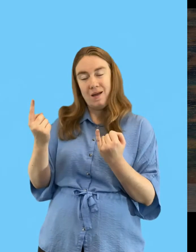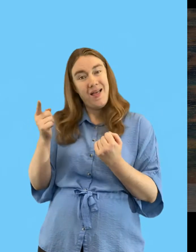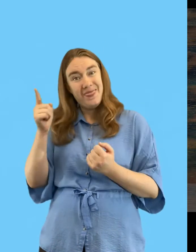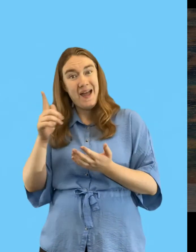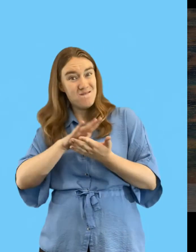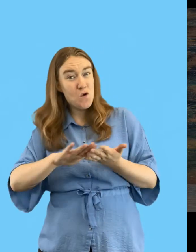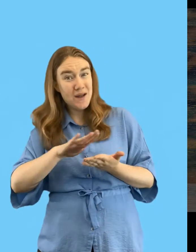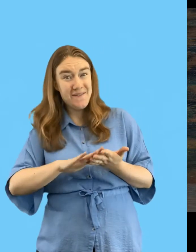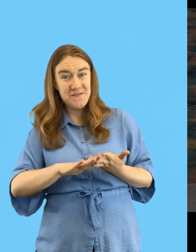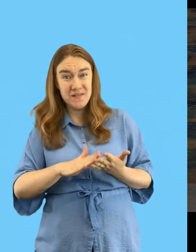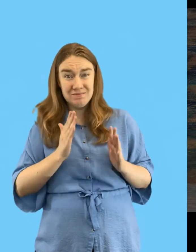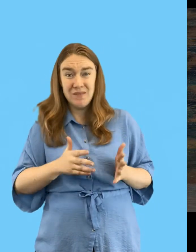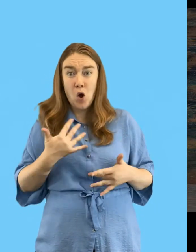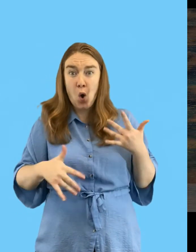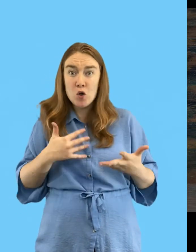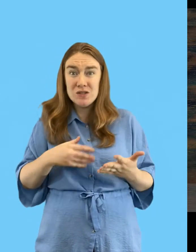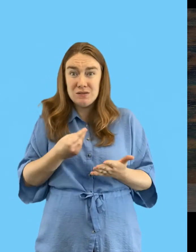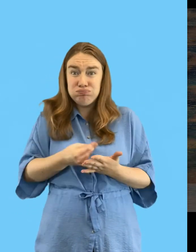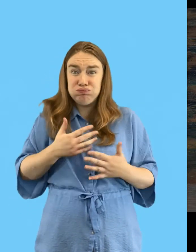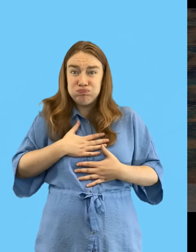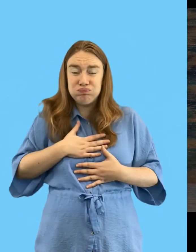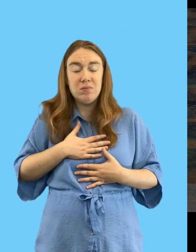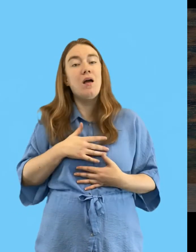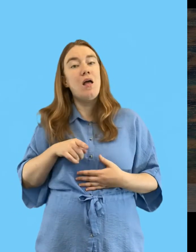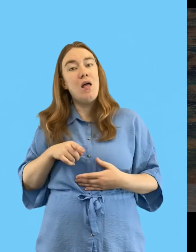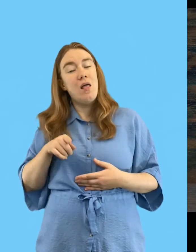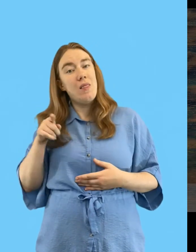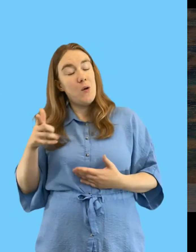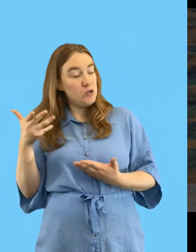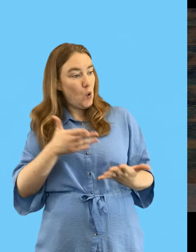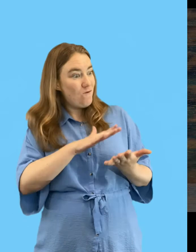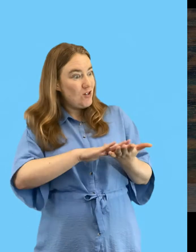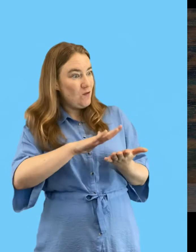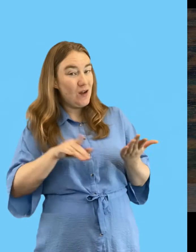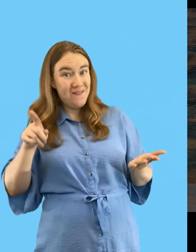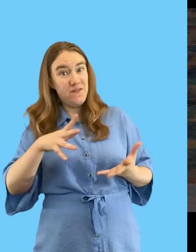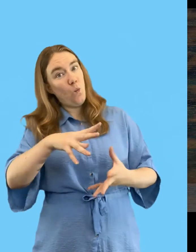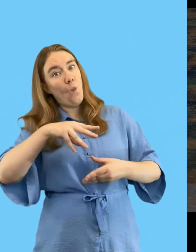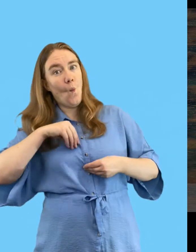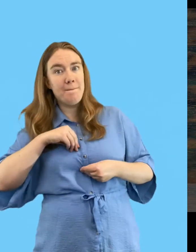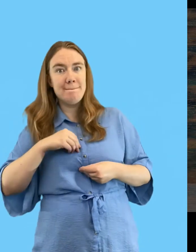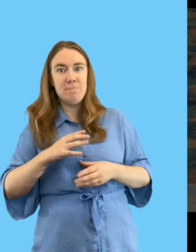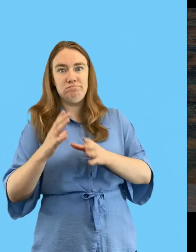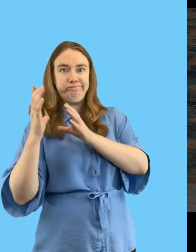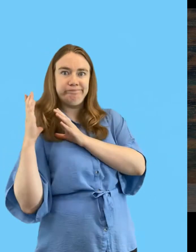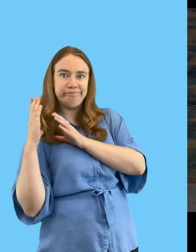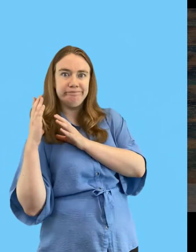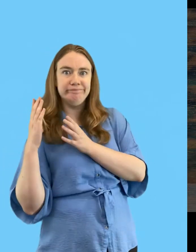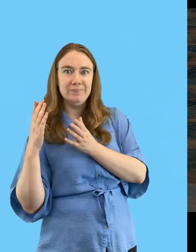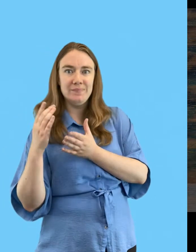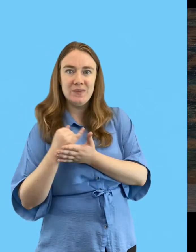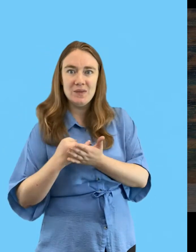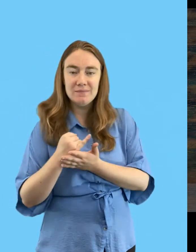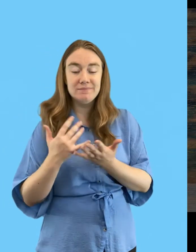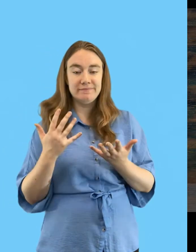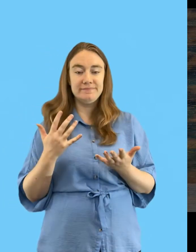person offering forgiveness will absorb a cost. As they say, "You've wronged me, you've hurt